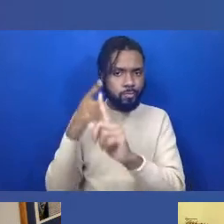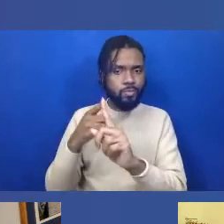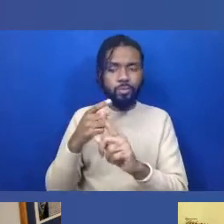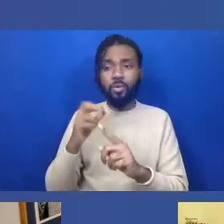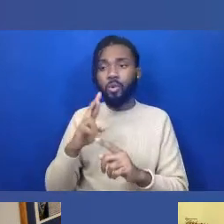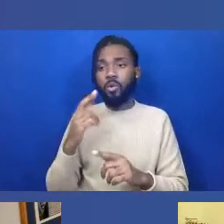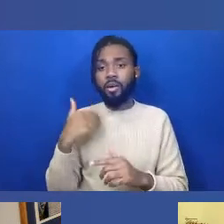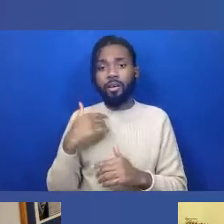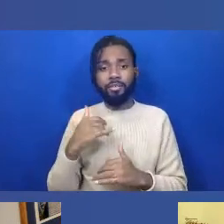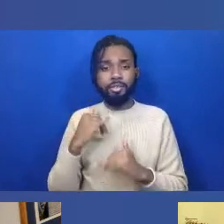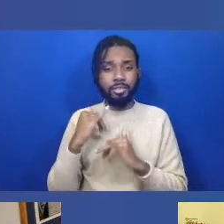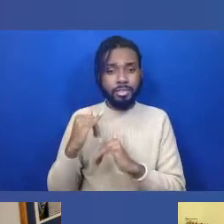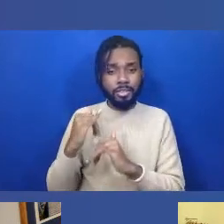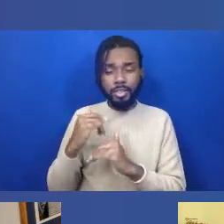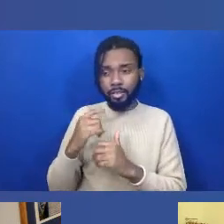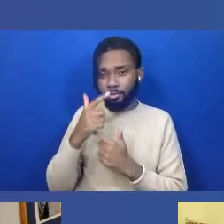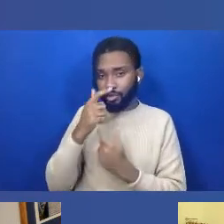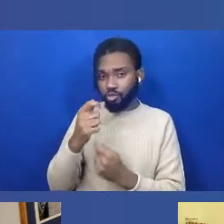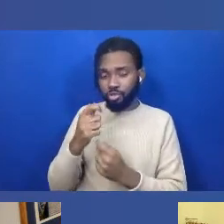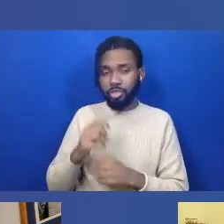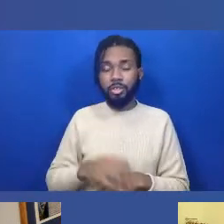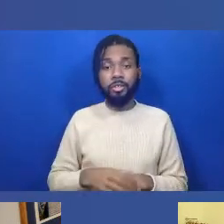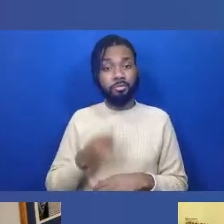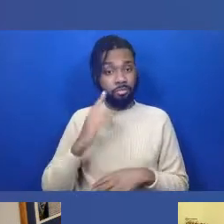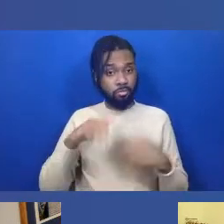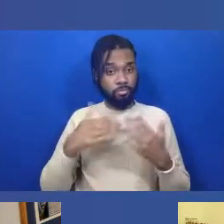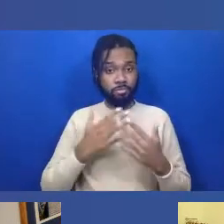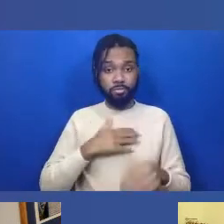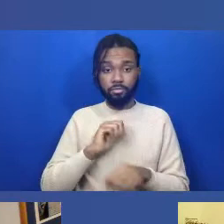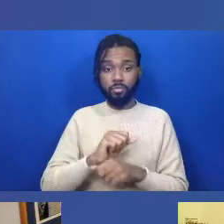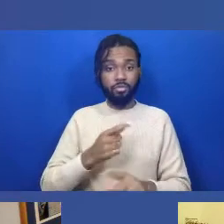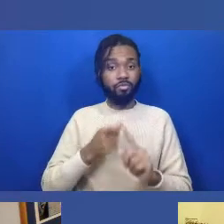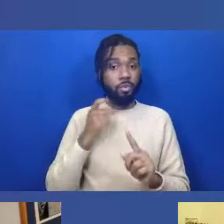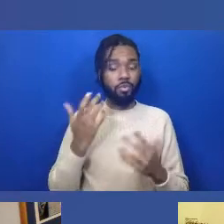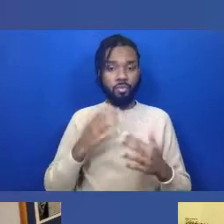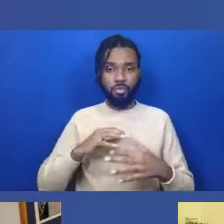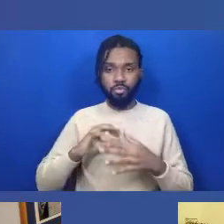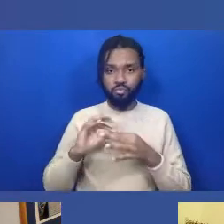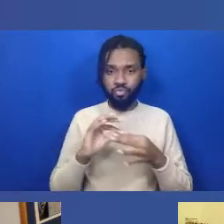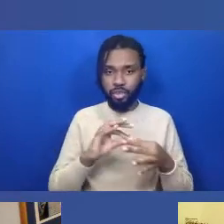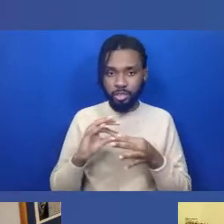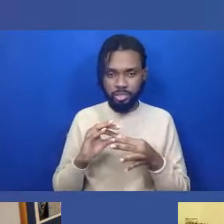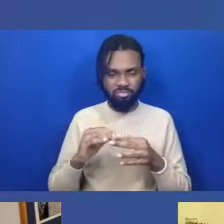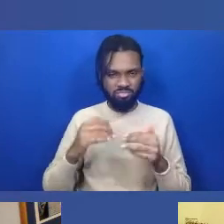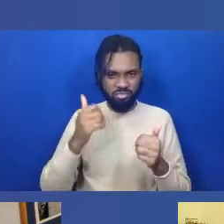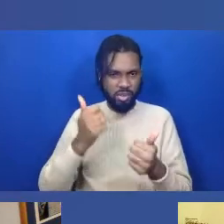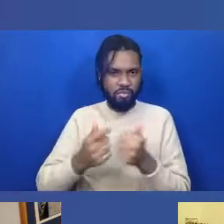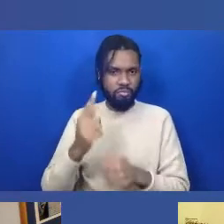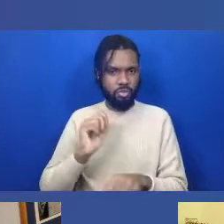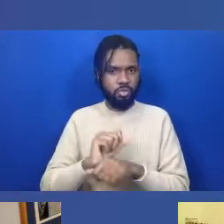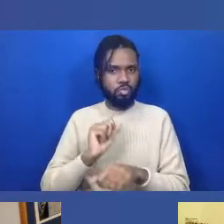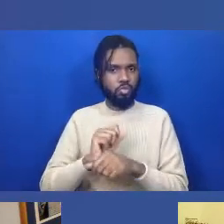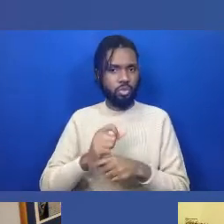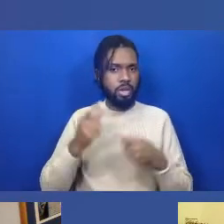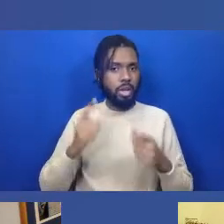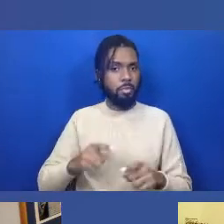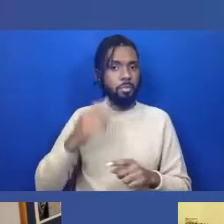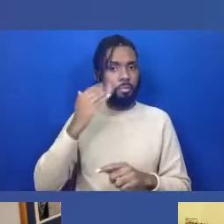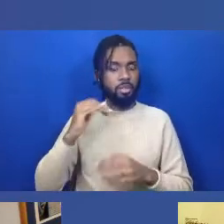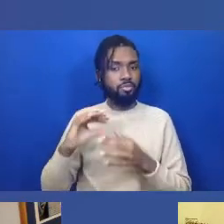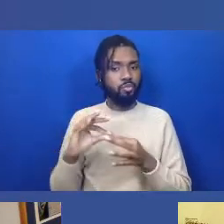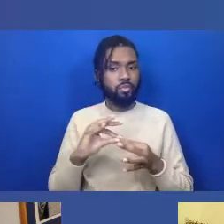things, all of my work does come from relationships, right? Like everyone's work is built out of relationships. But